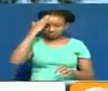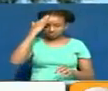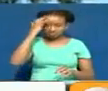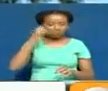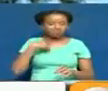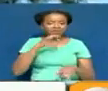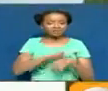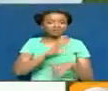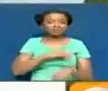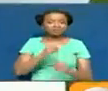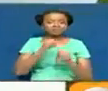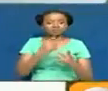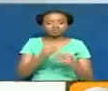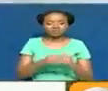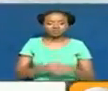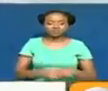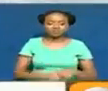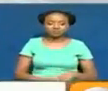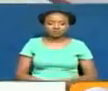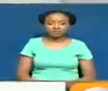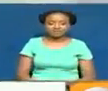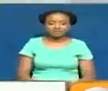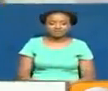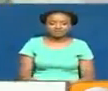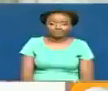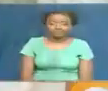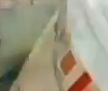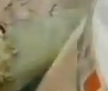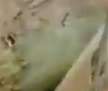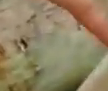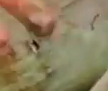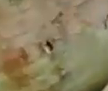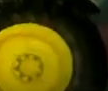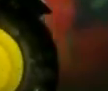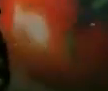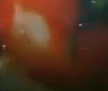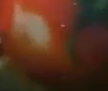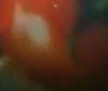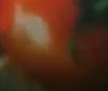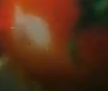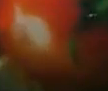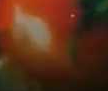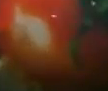going to be making on the other end. Dennis Otieno, Smart Farm.